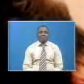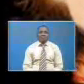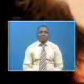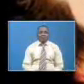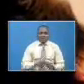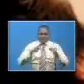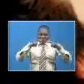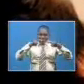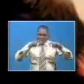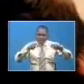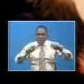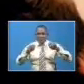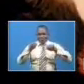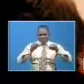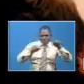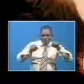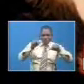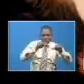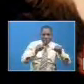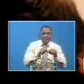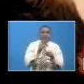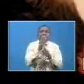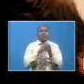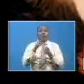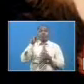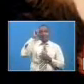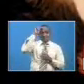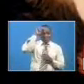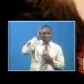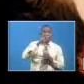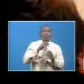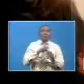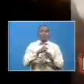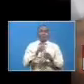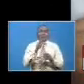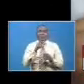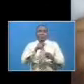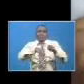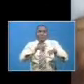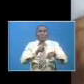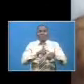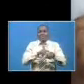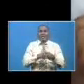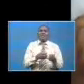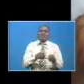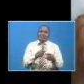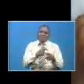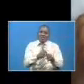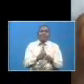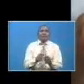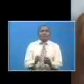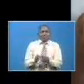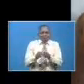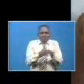The researchers were investigating an evolutionary theory about trade-offs between investing time and effort in